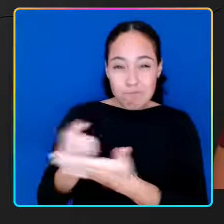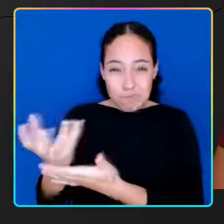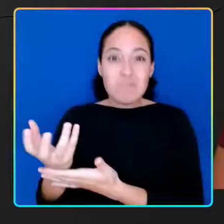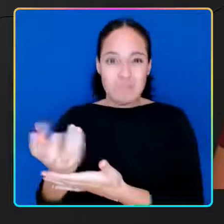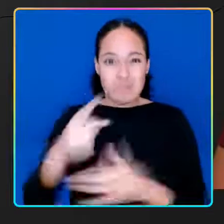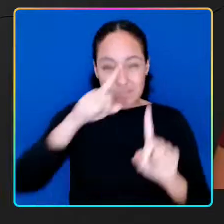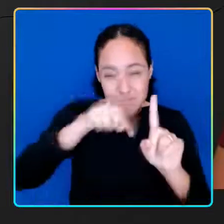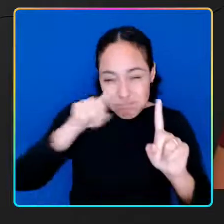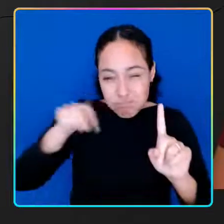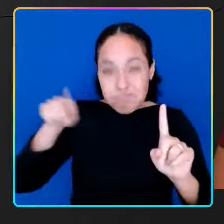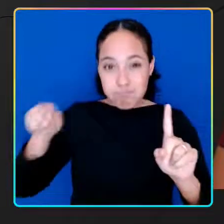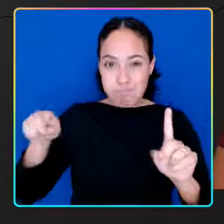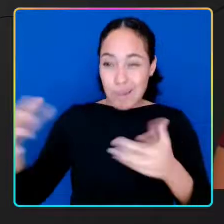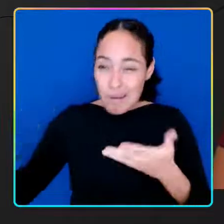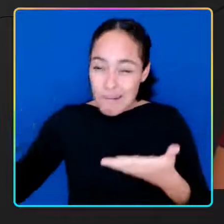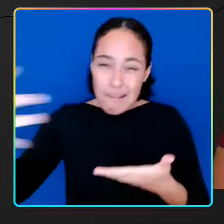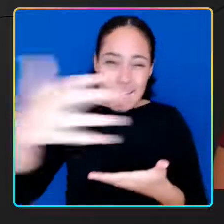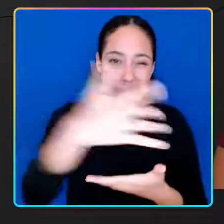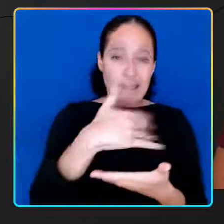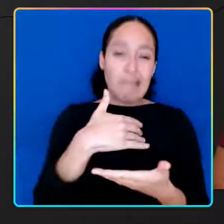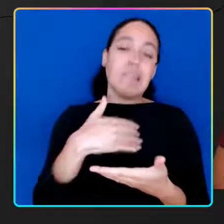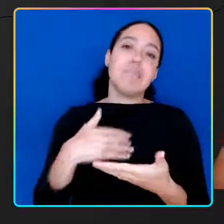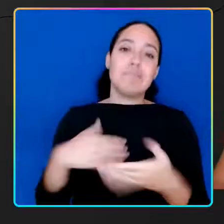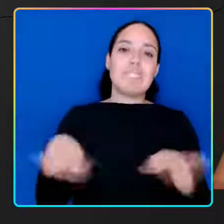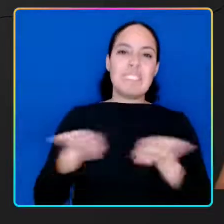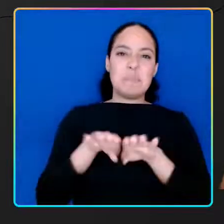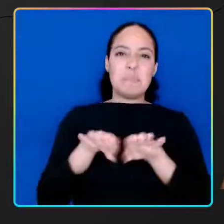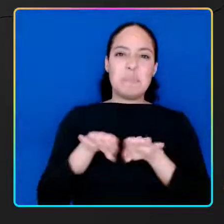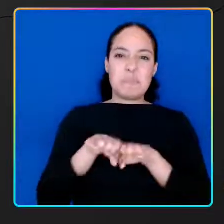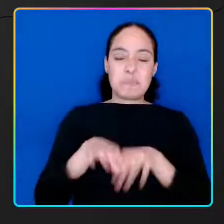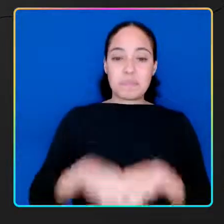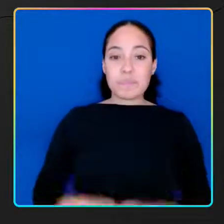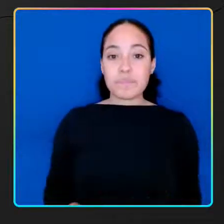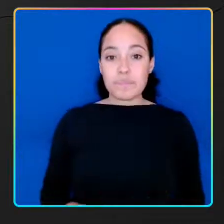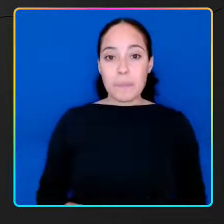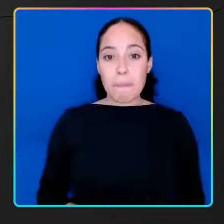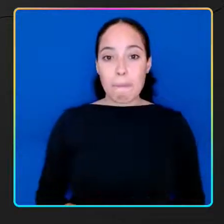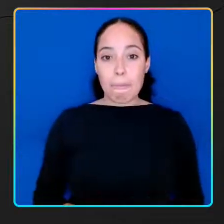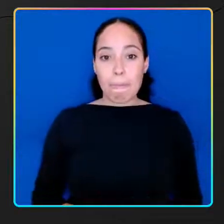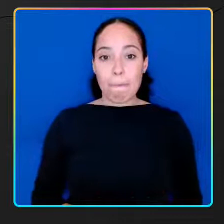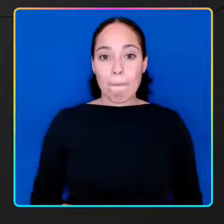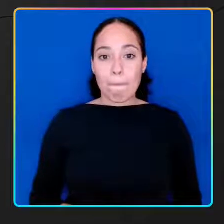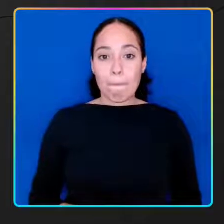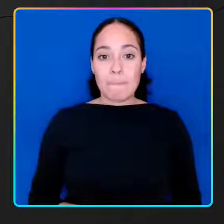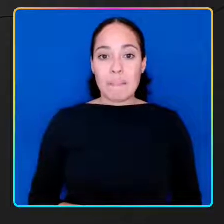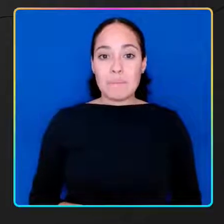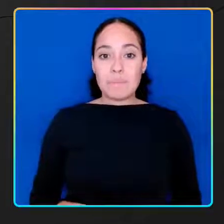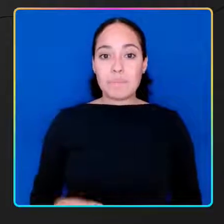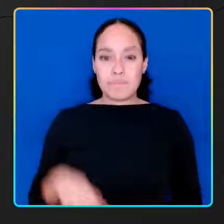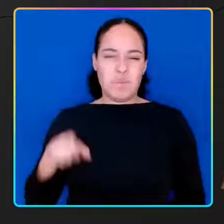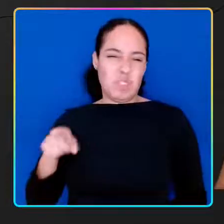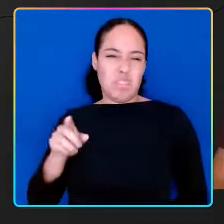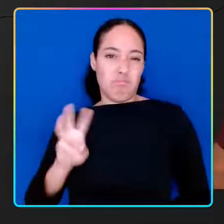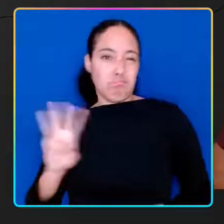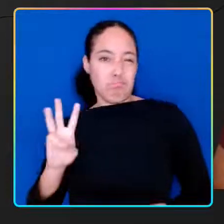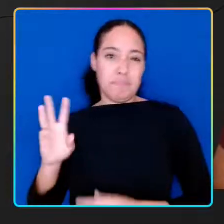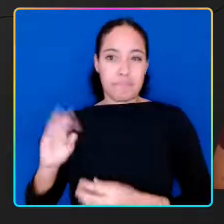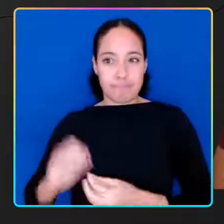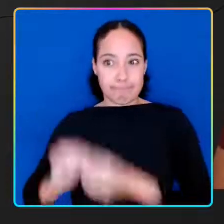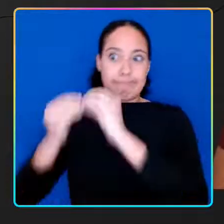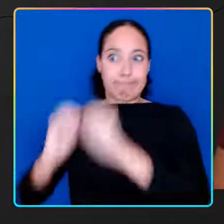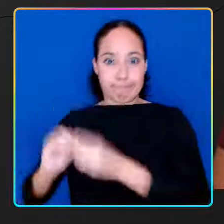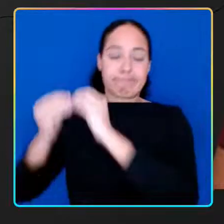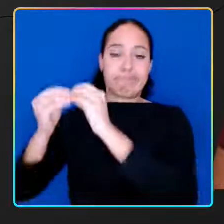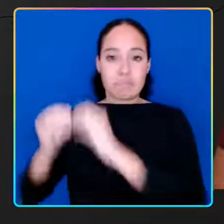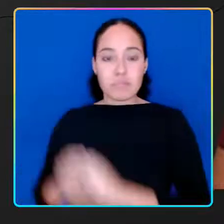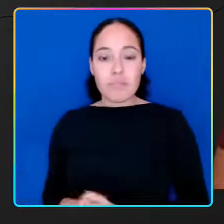get the data from the clients in order to build, these property management system, the websites and stuff like